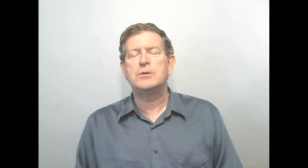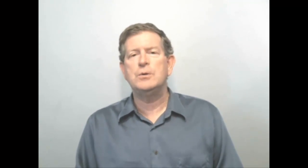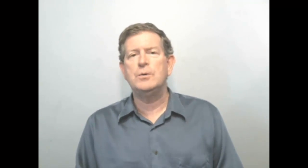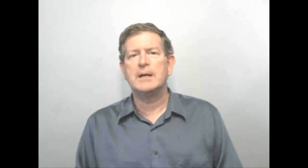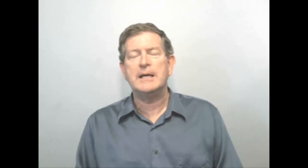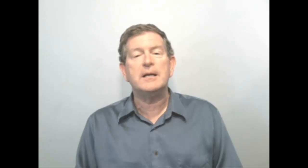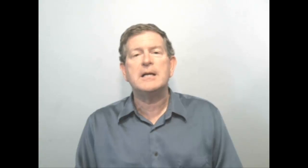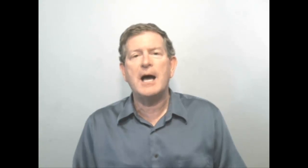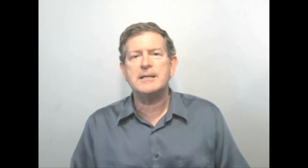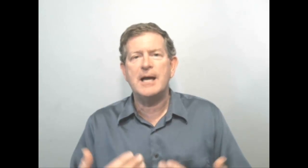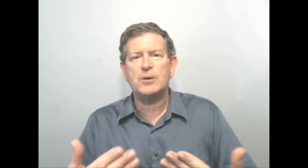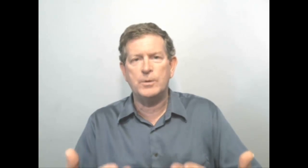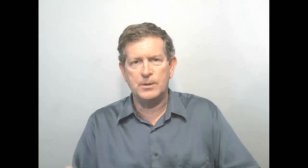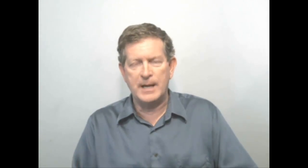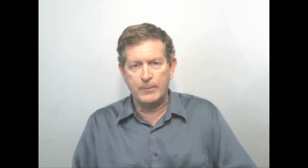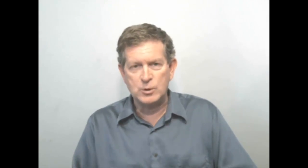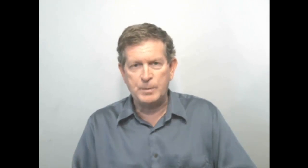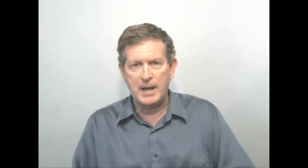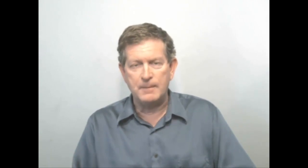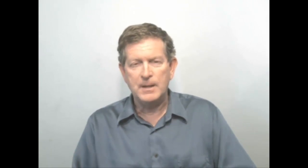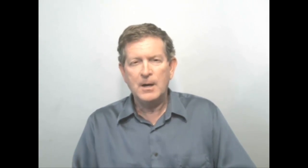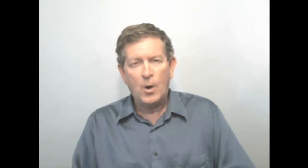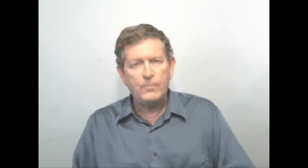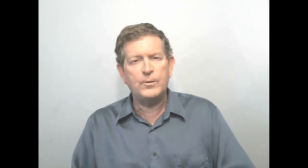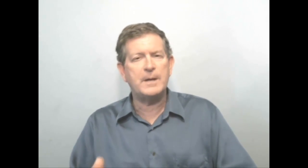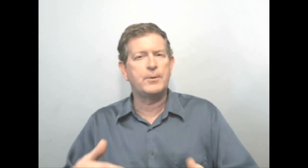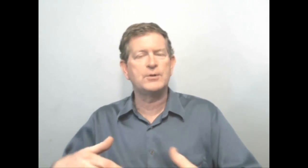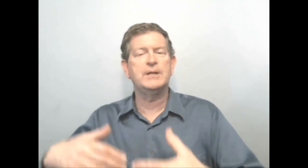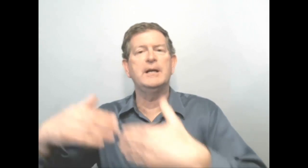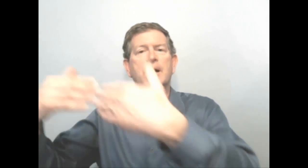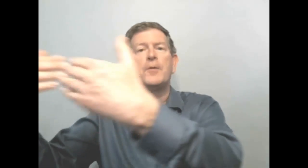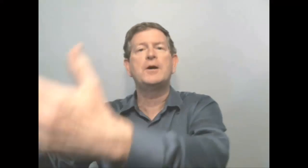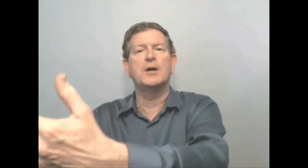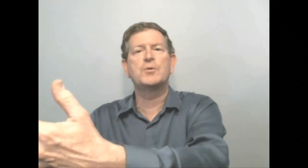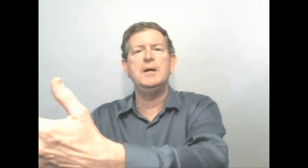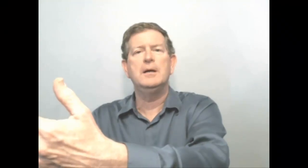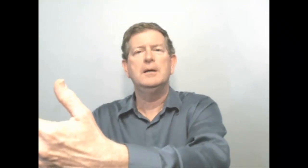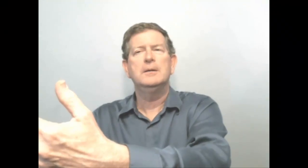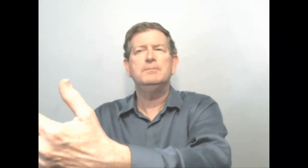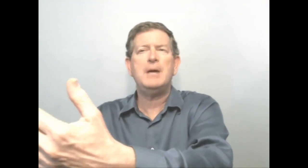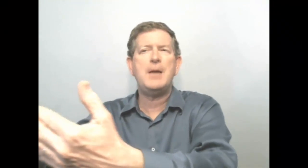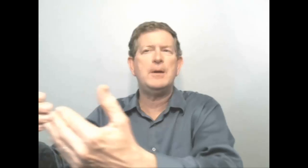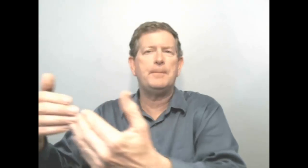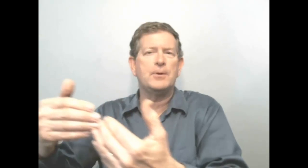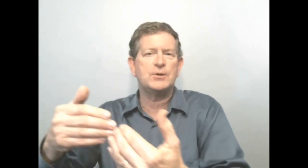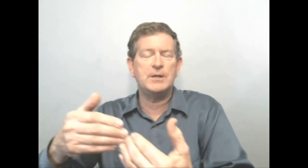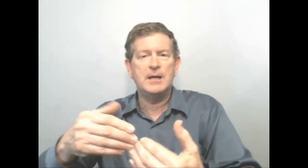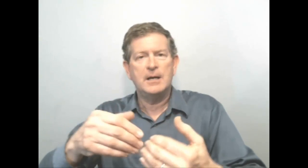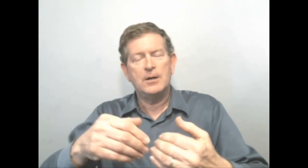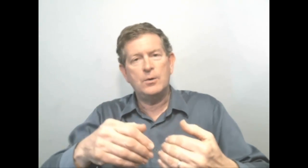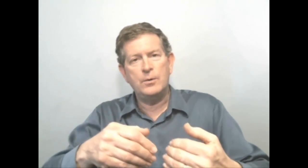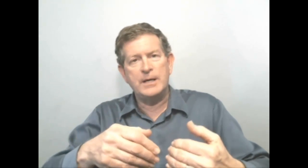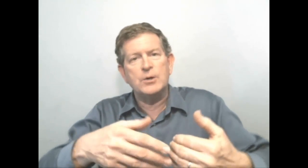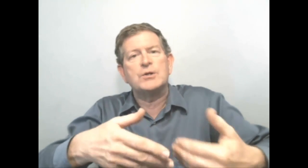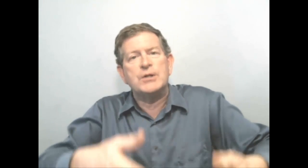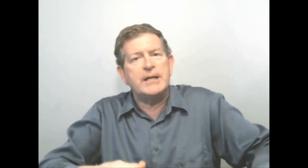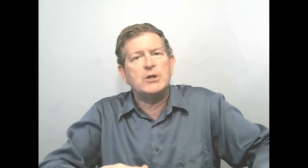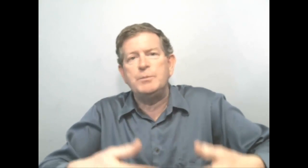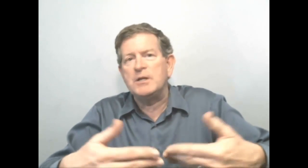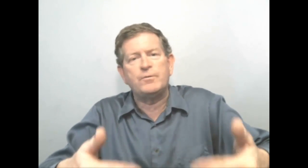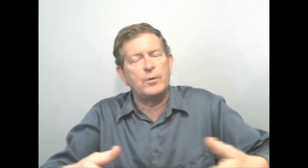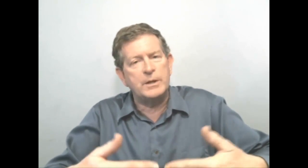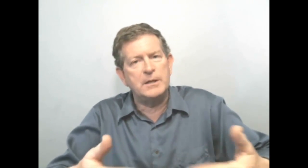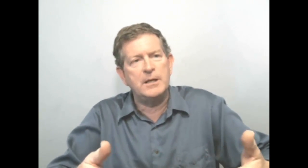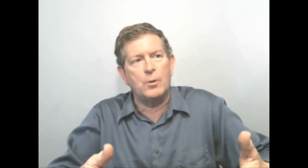going to get in contact with your language pal, hopefully a person in another country, maybe a person who in your